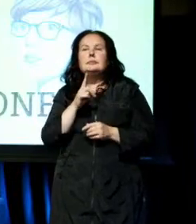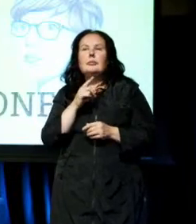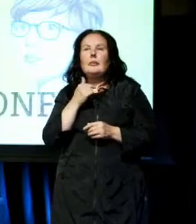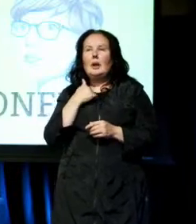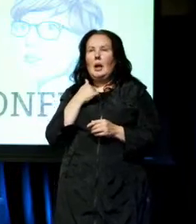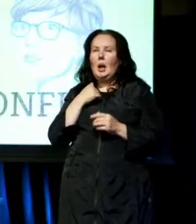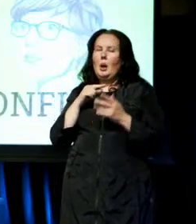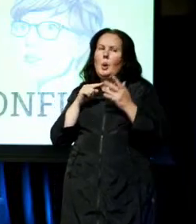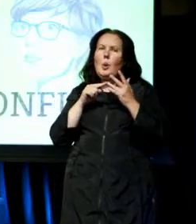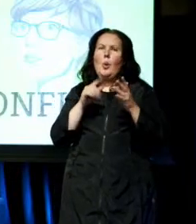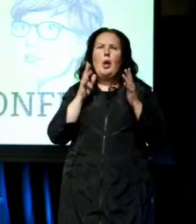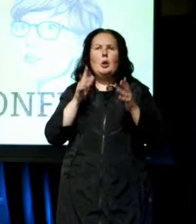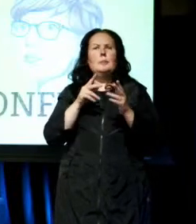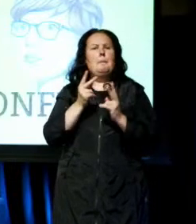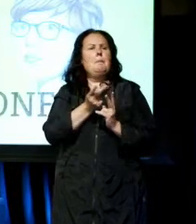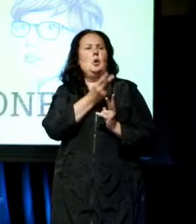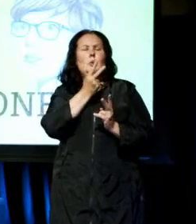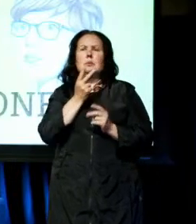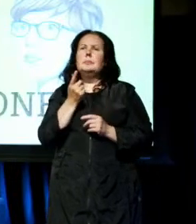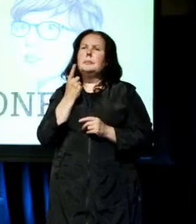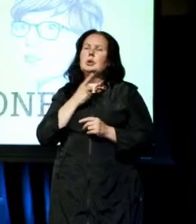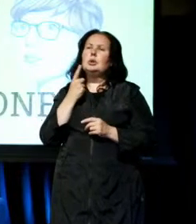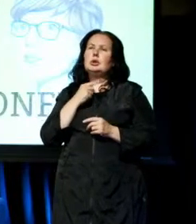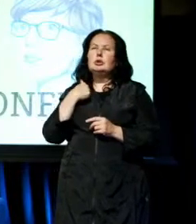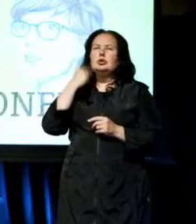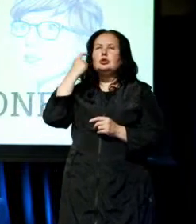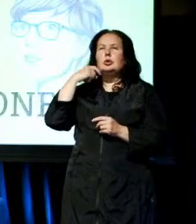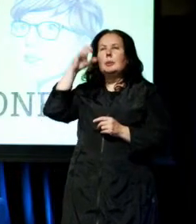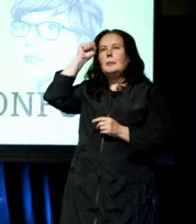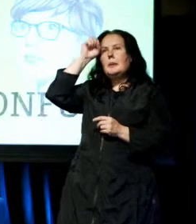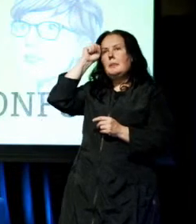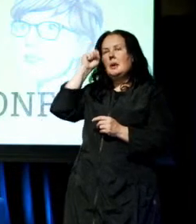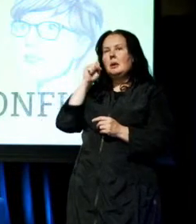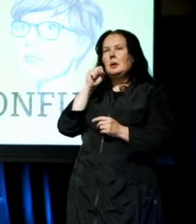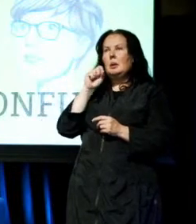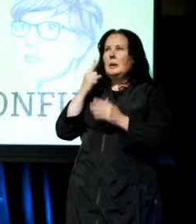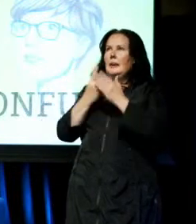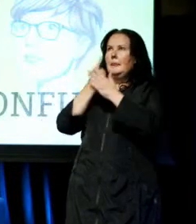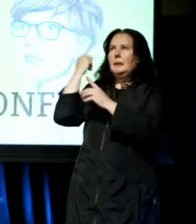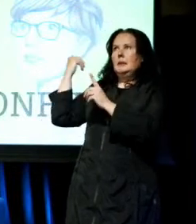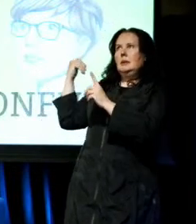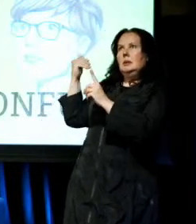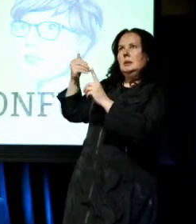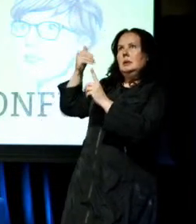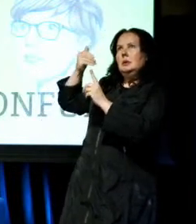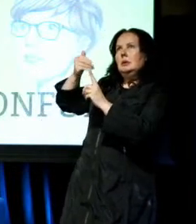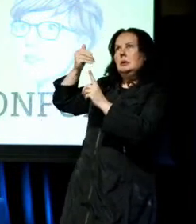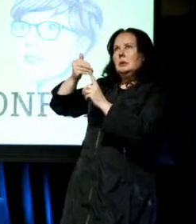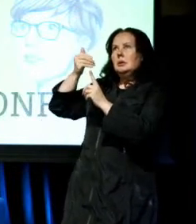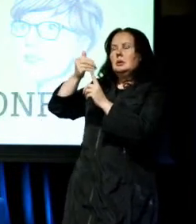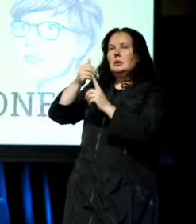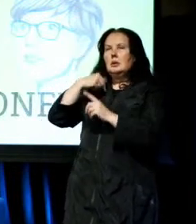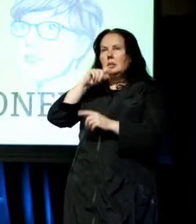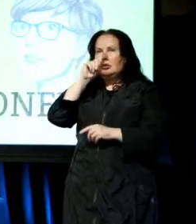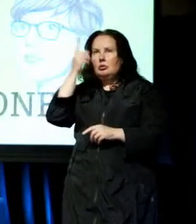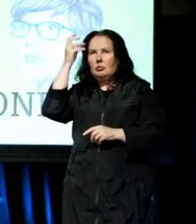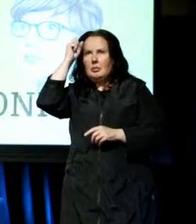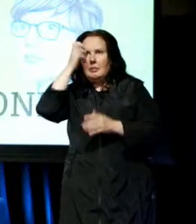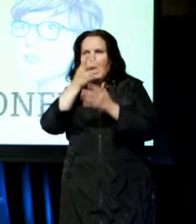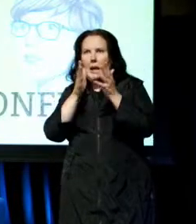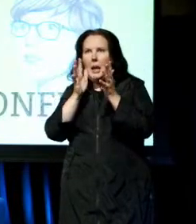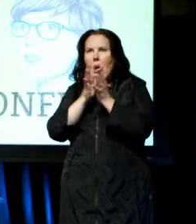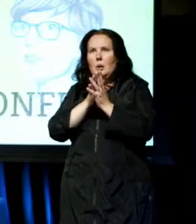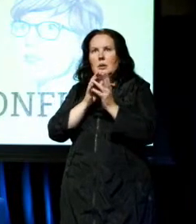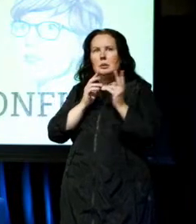to both of you, because I'm going to try and remember the whole sequence of events. Well, you actually, I don't remember how we met, Alistair, but